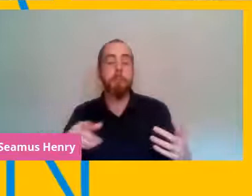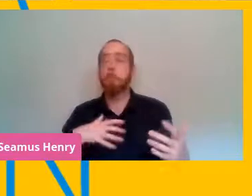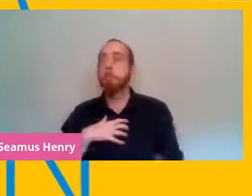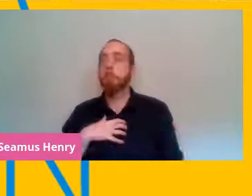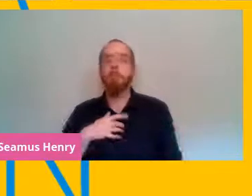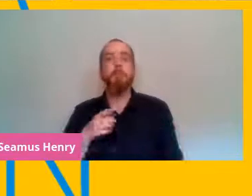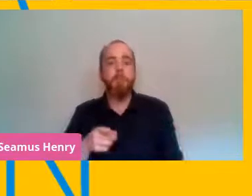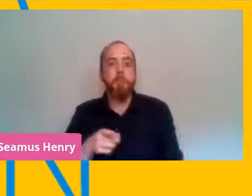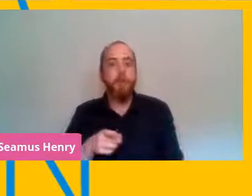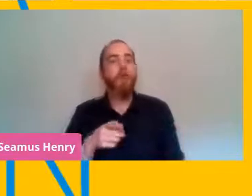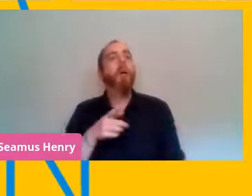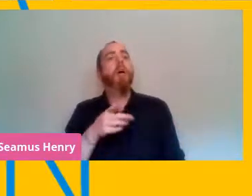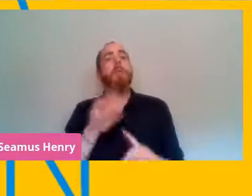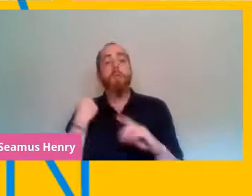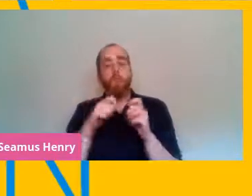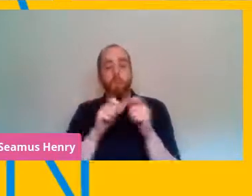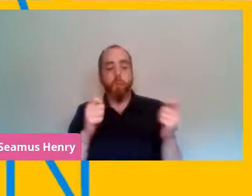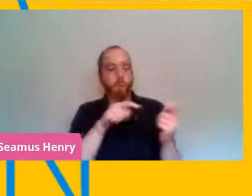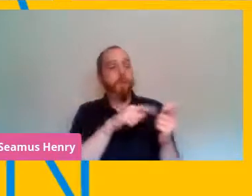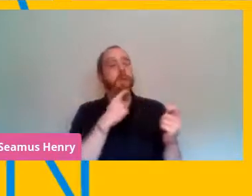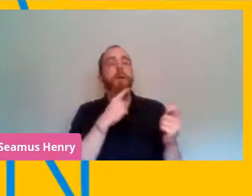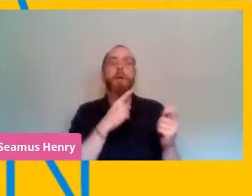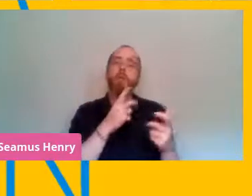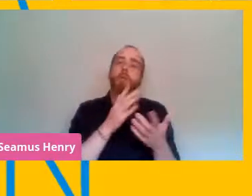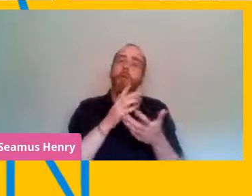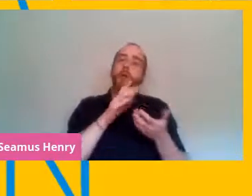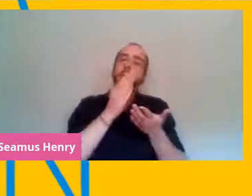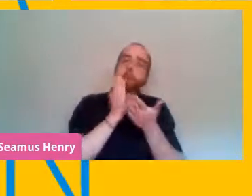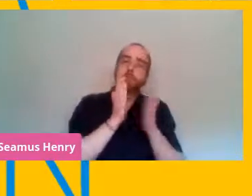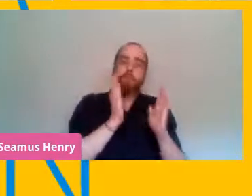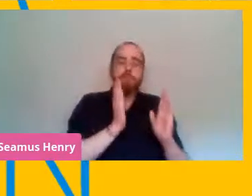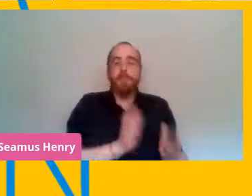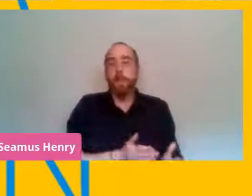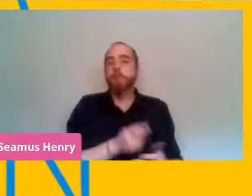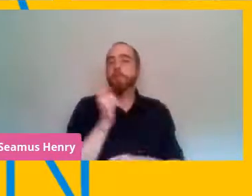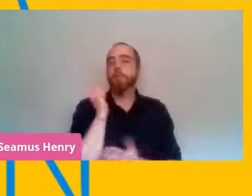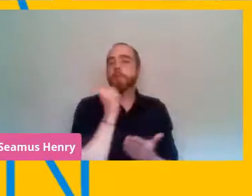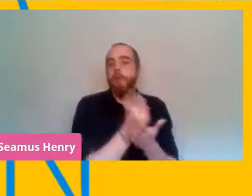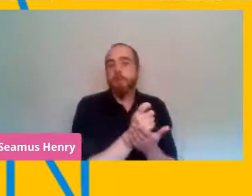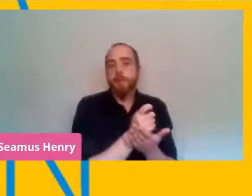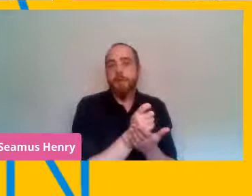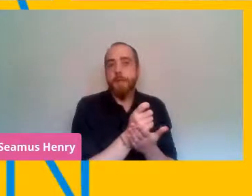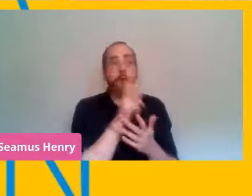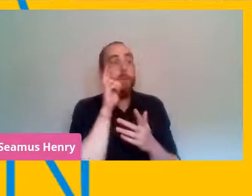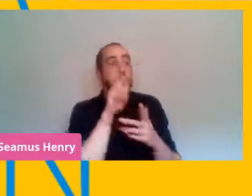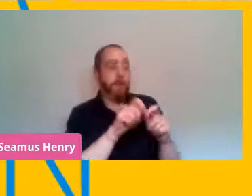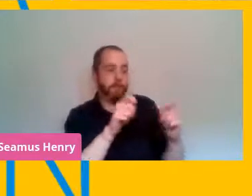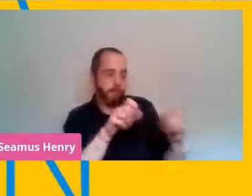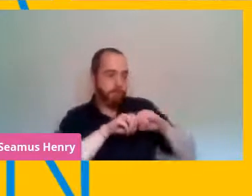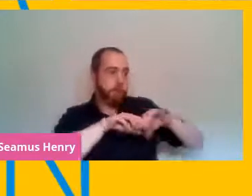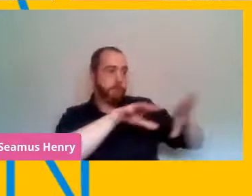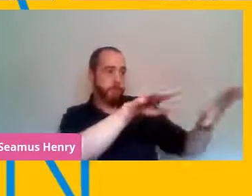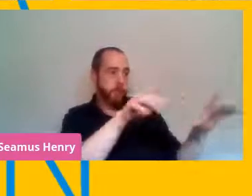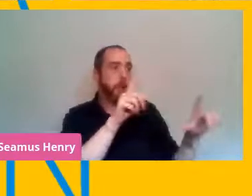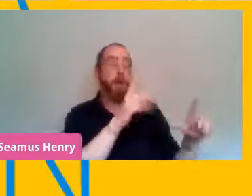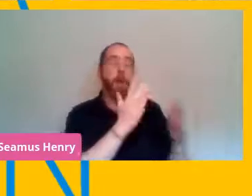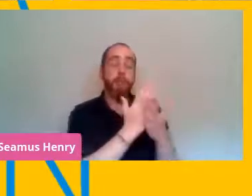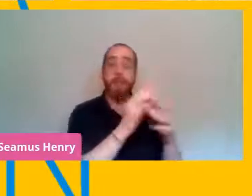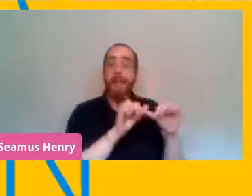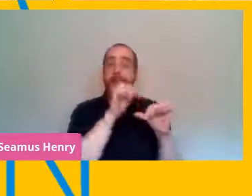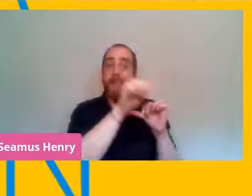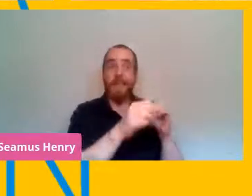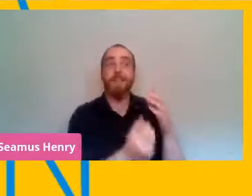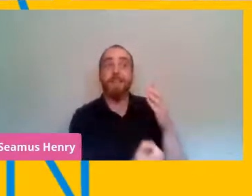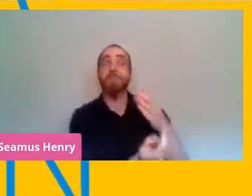compulsory redundancies, and then I heard about these being put on the table potentially the very next day. So we're seeing worse and worse attacks and threats of